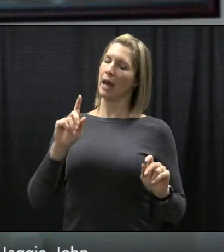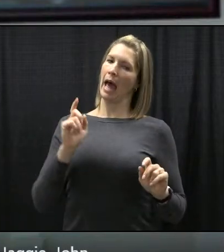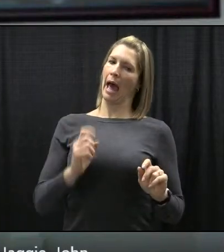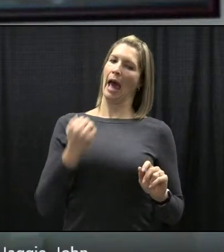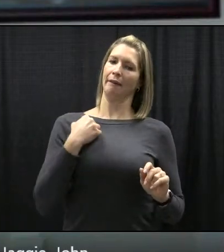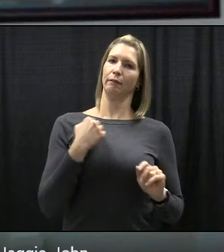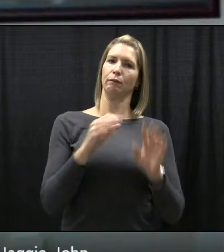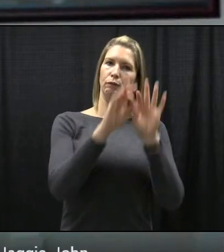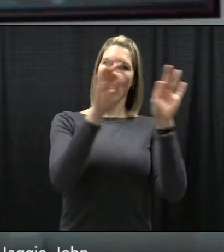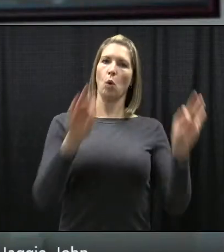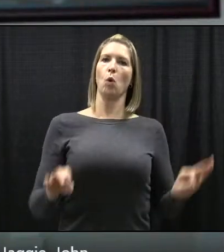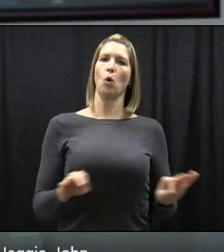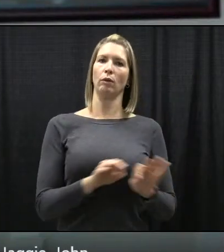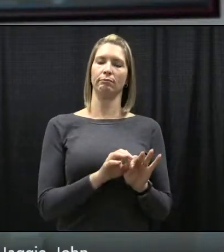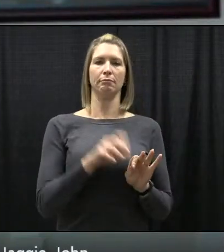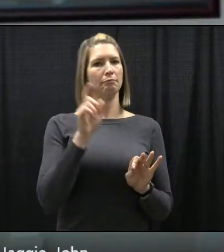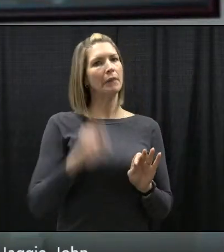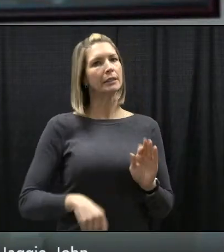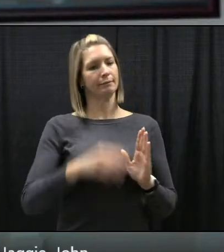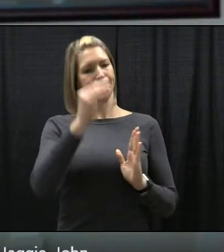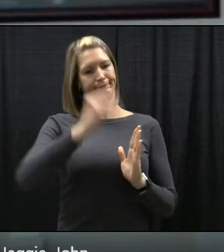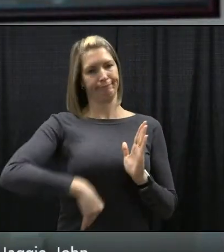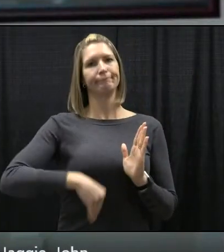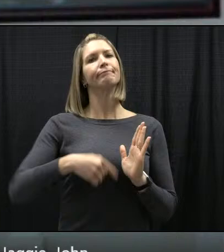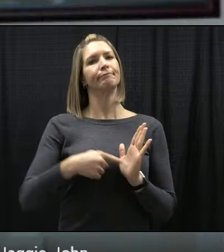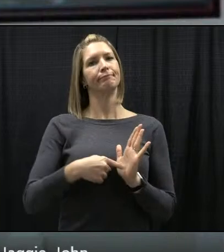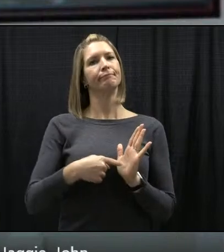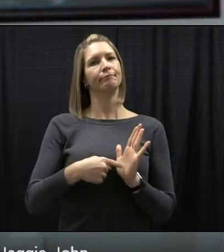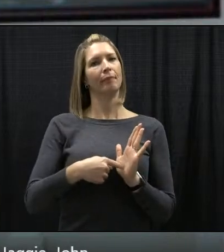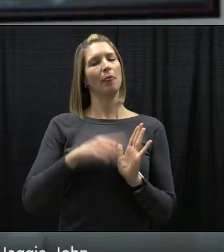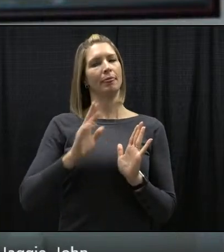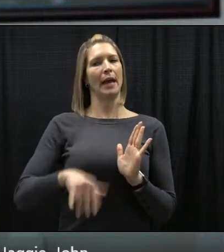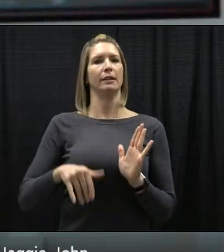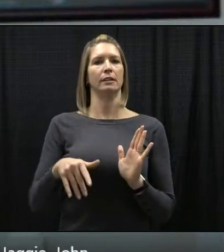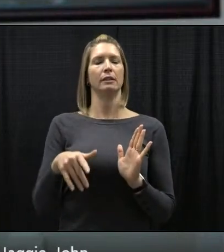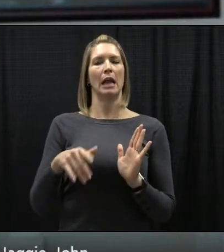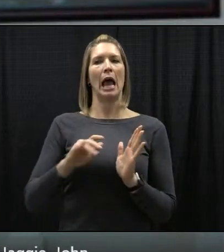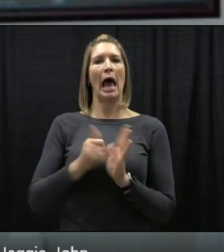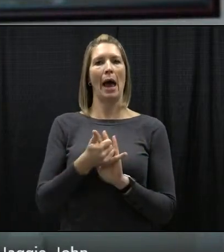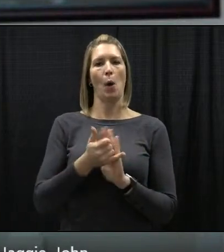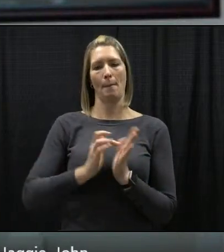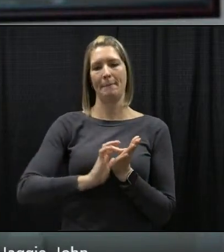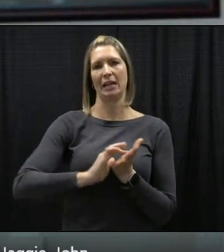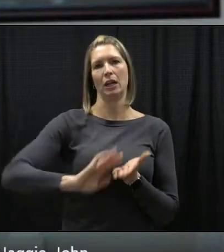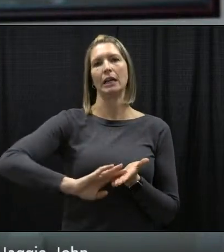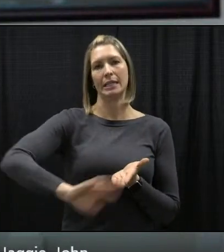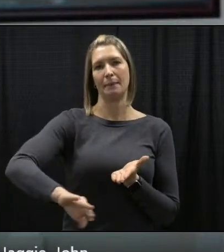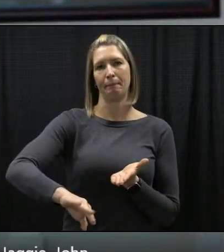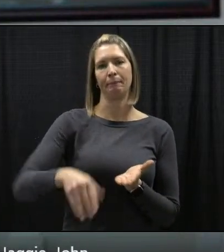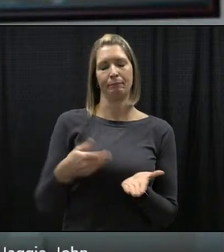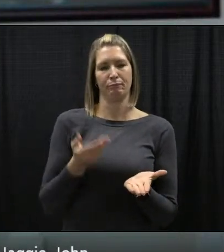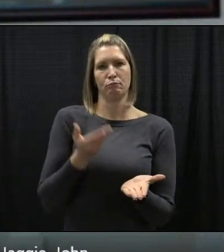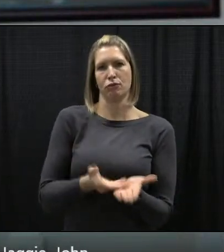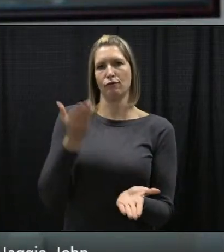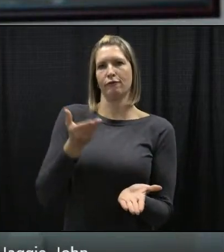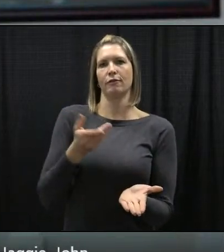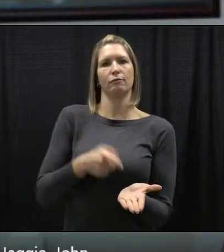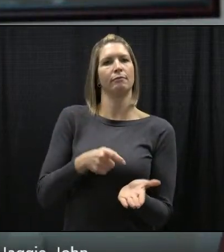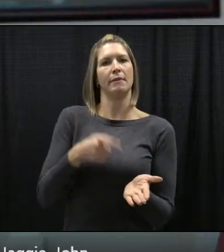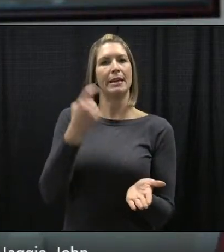to use, and only that form, once completed, will be accepted as proof of medical exemption.